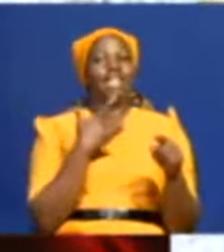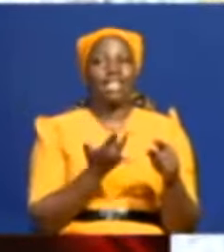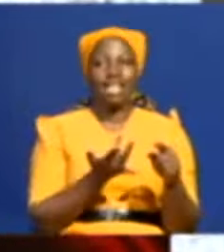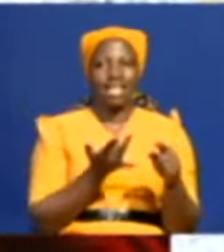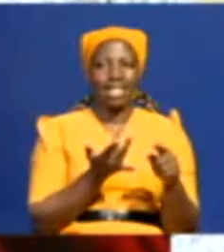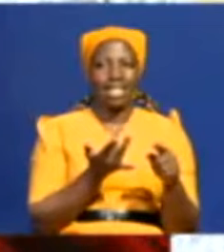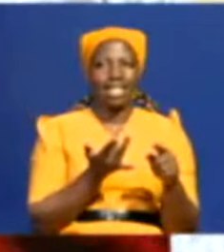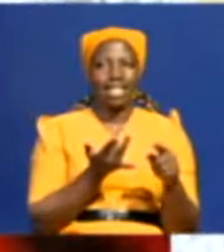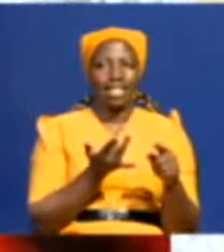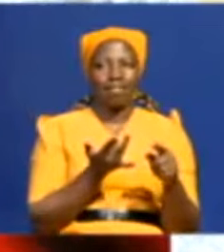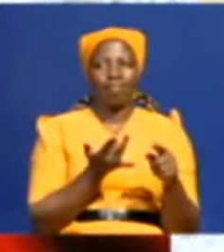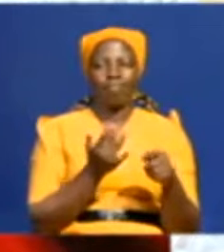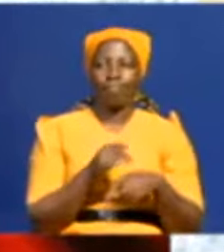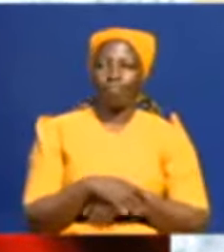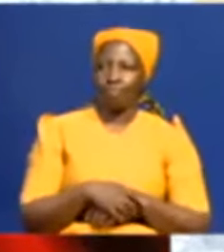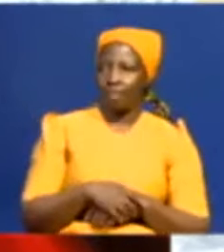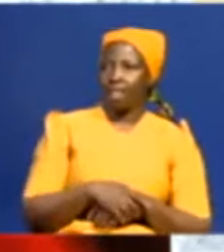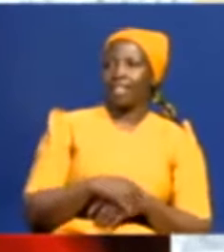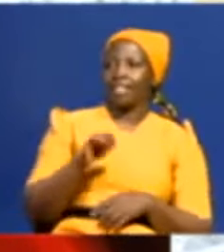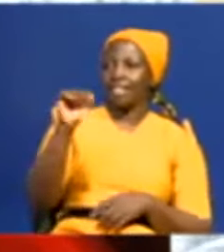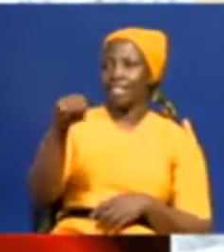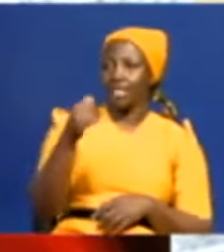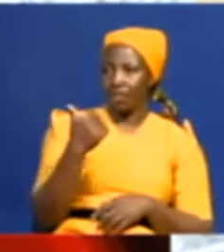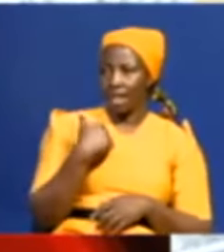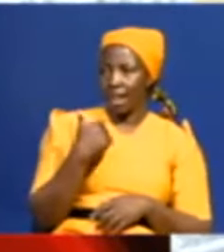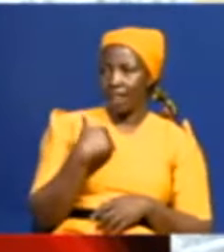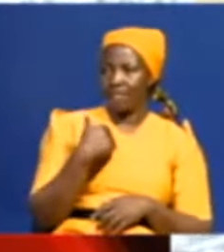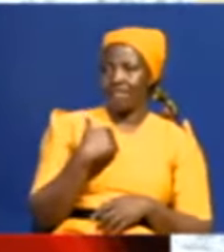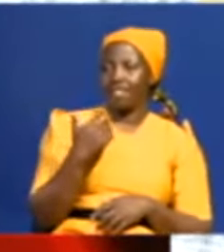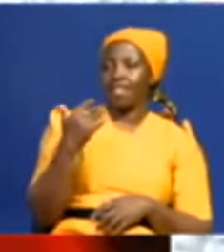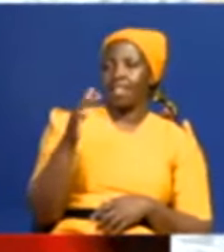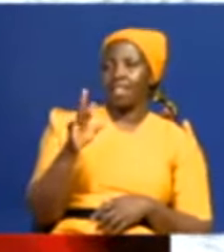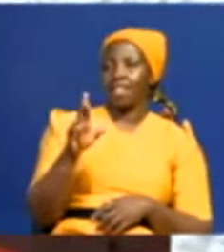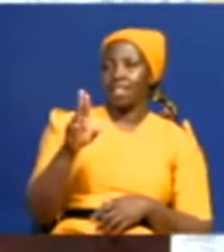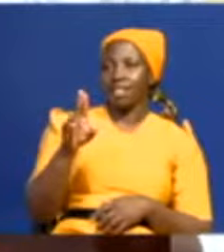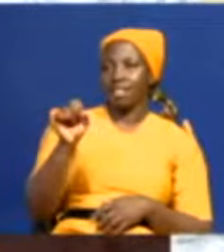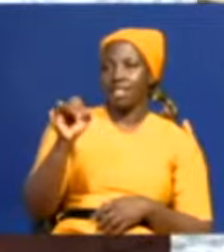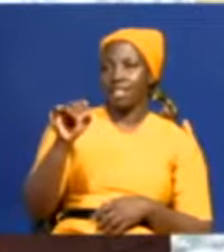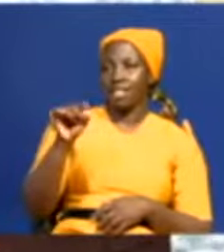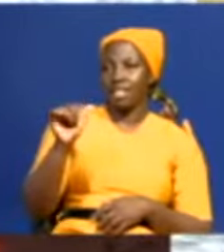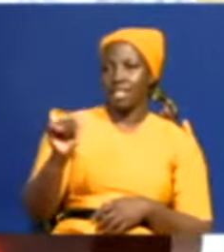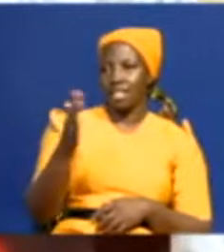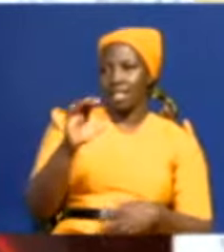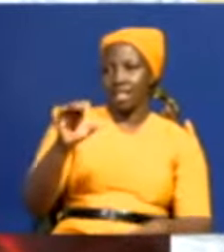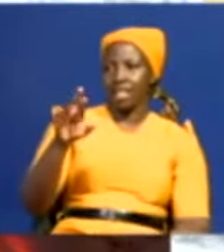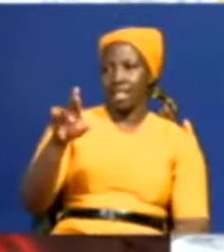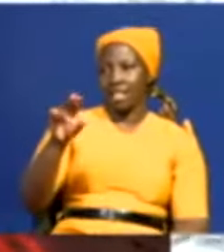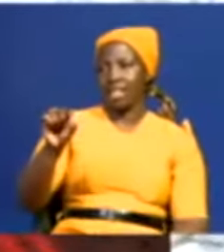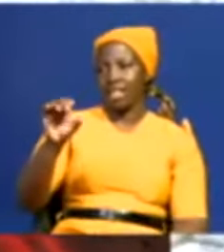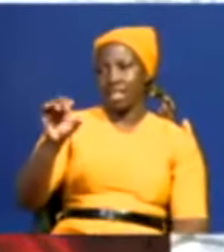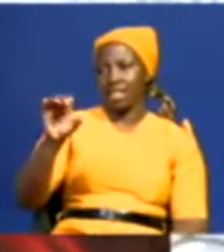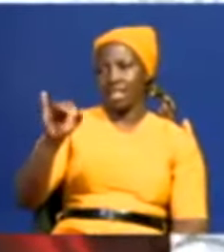to feel the nature? Yes, we have a circuit in Rusinga, very, very competent in